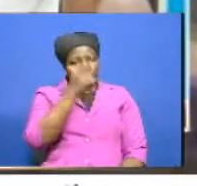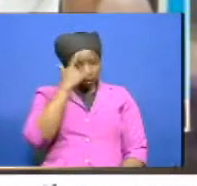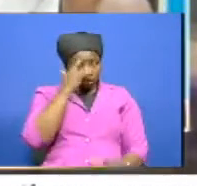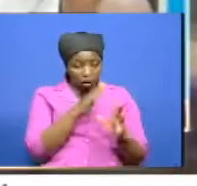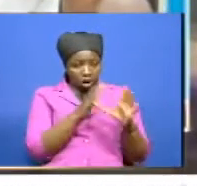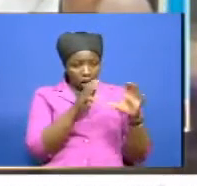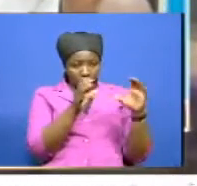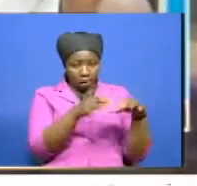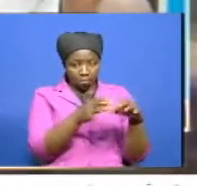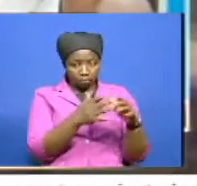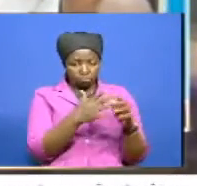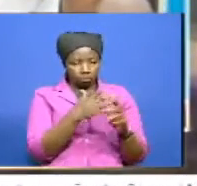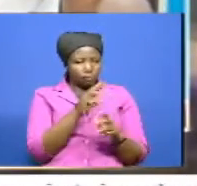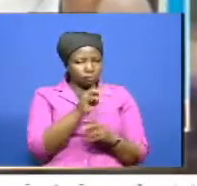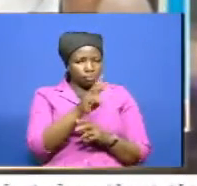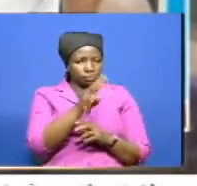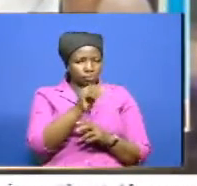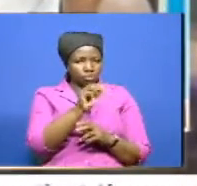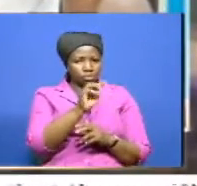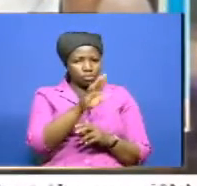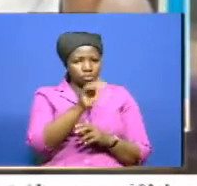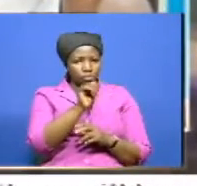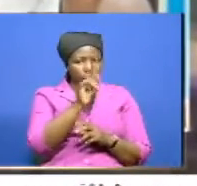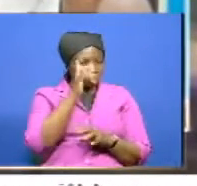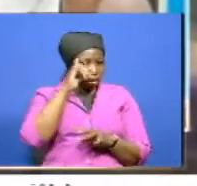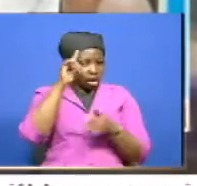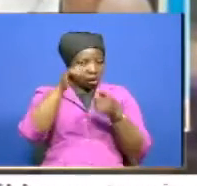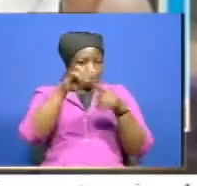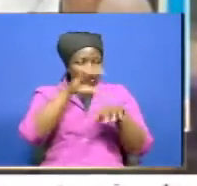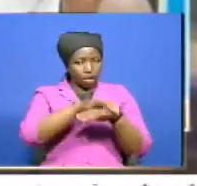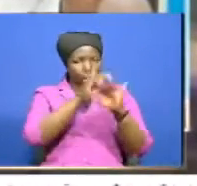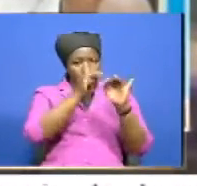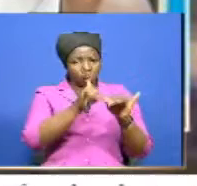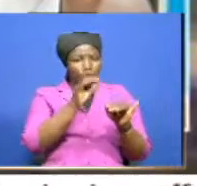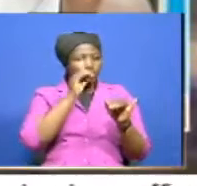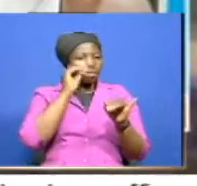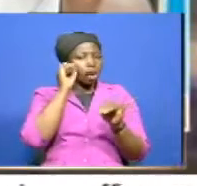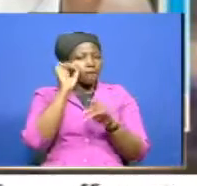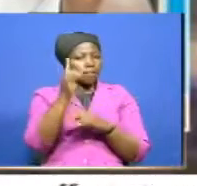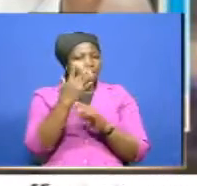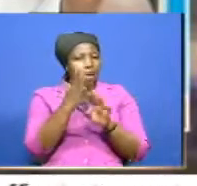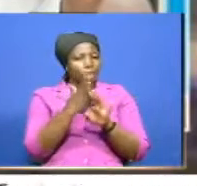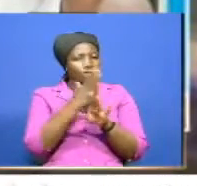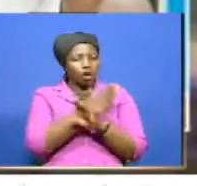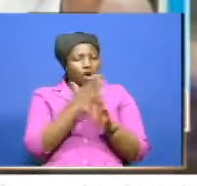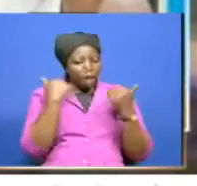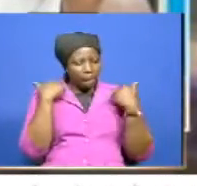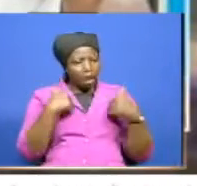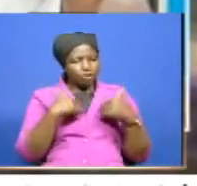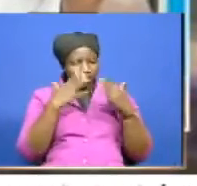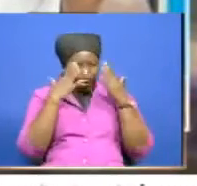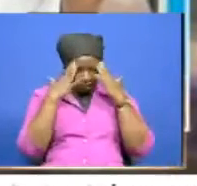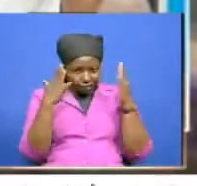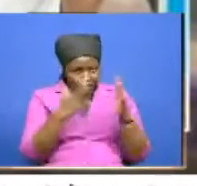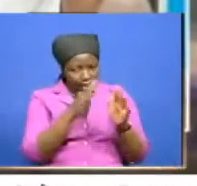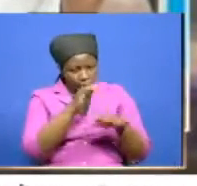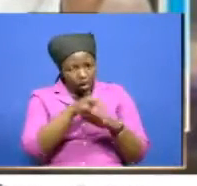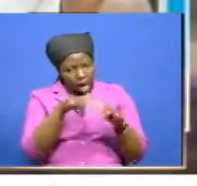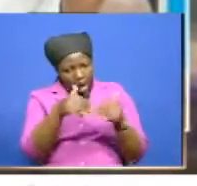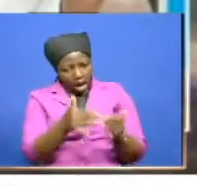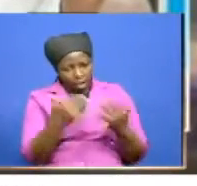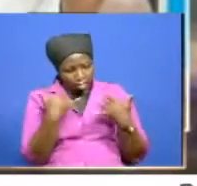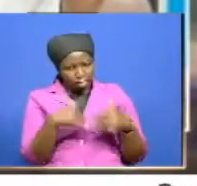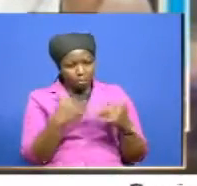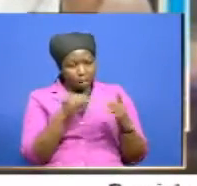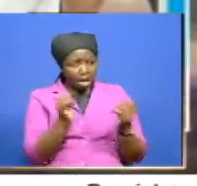they actually are looking for a new home. And first of all, before I even get into how, you know, the play went down,